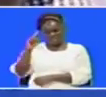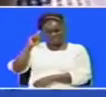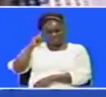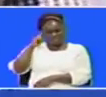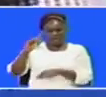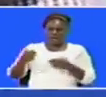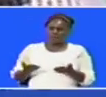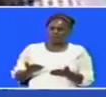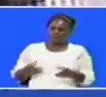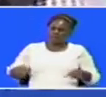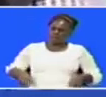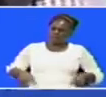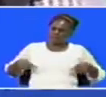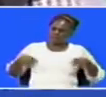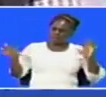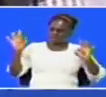that